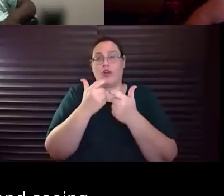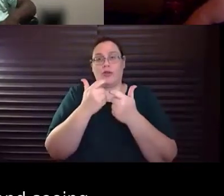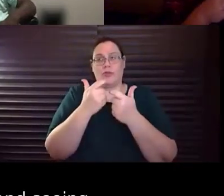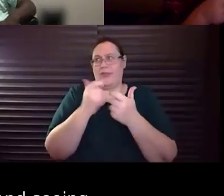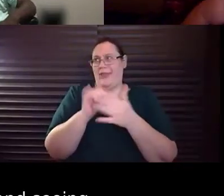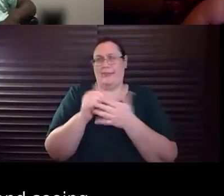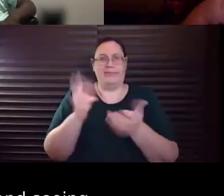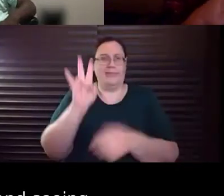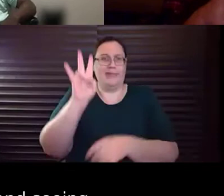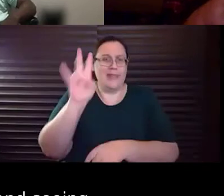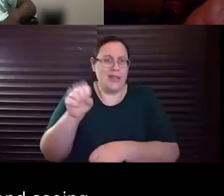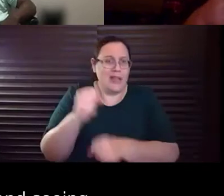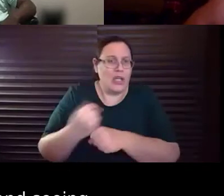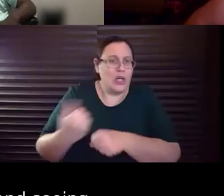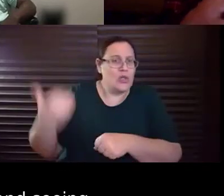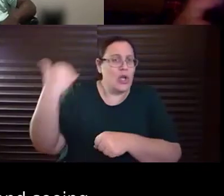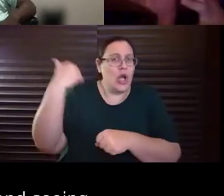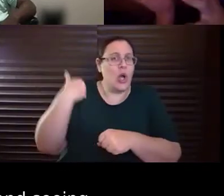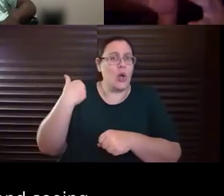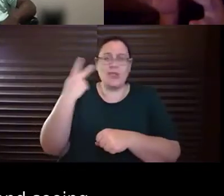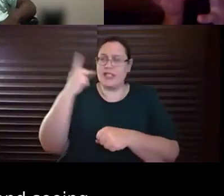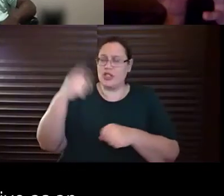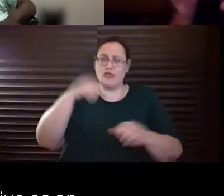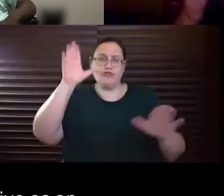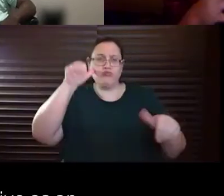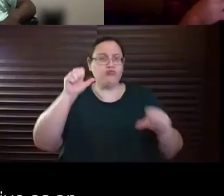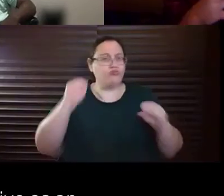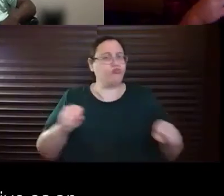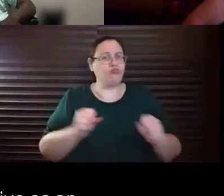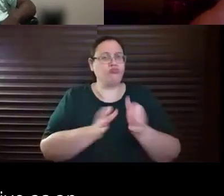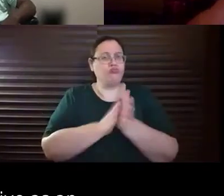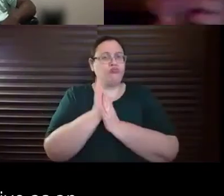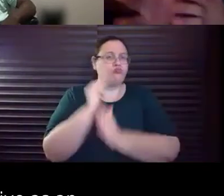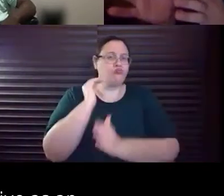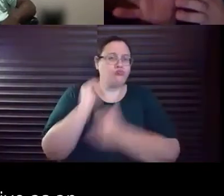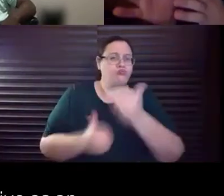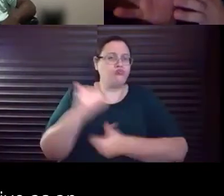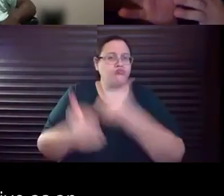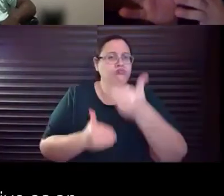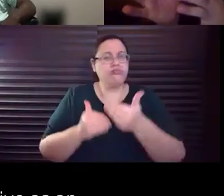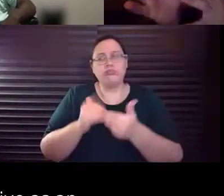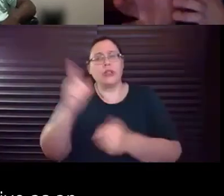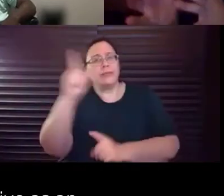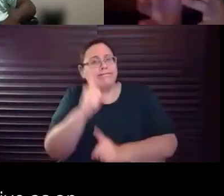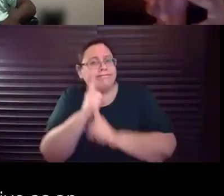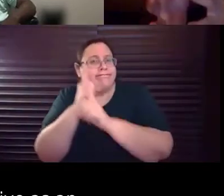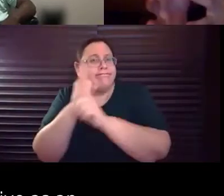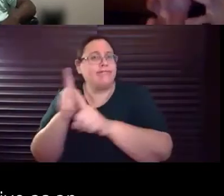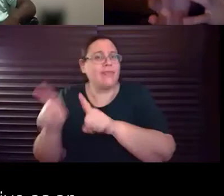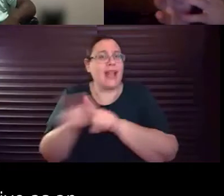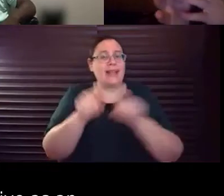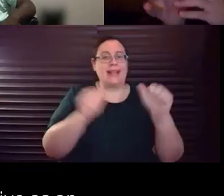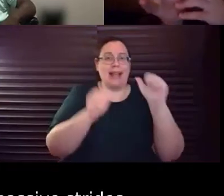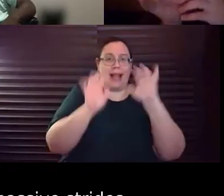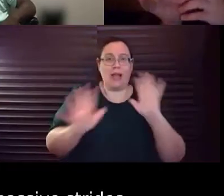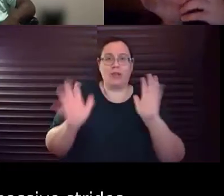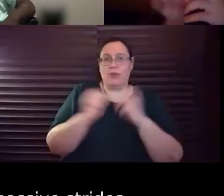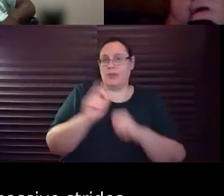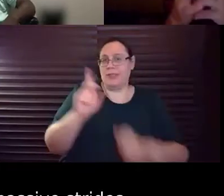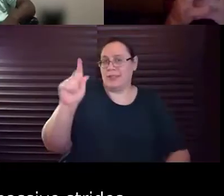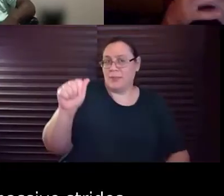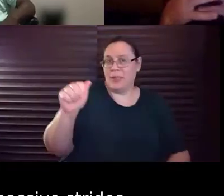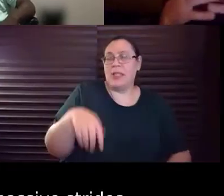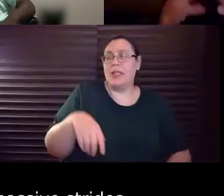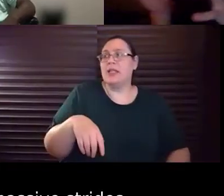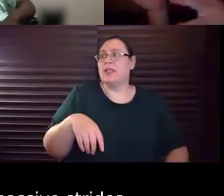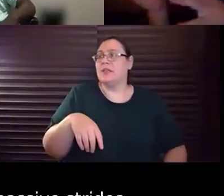and seeing like your determination persist and your drive as an actor with a disability. Like